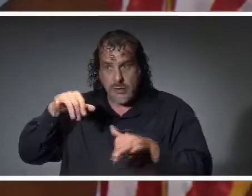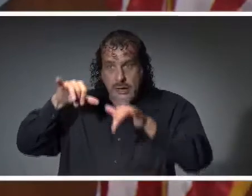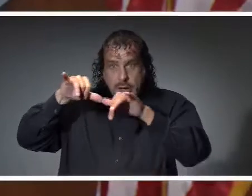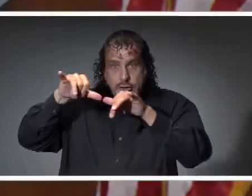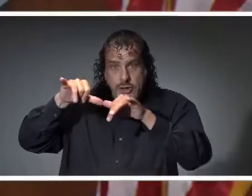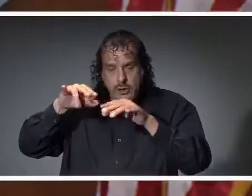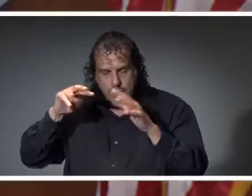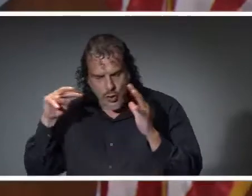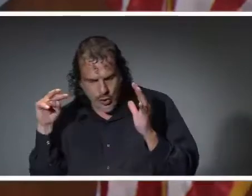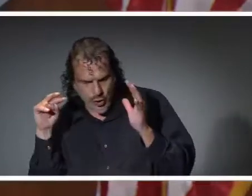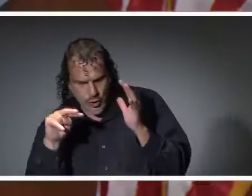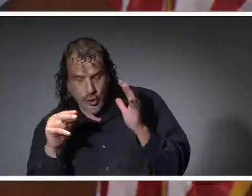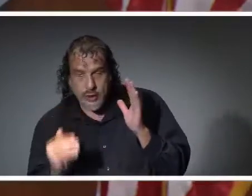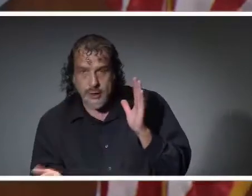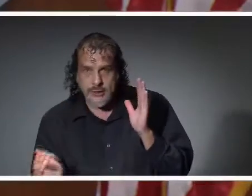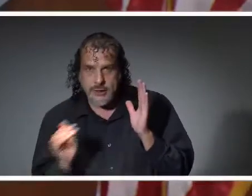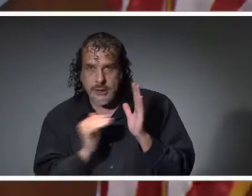the